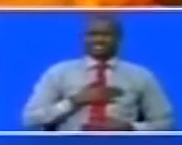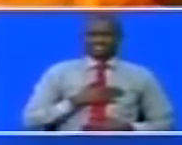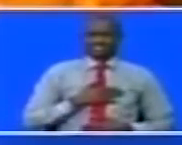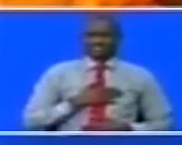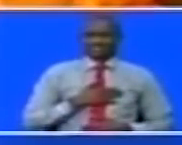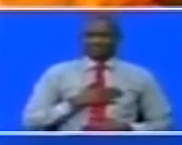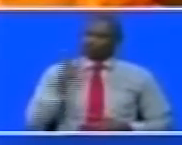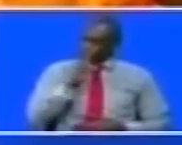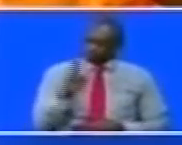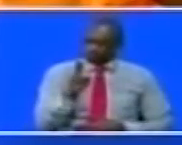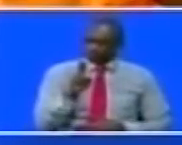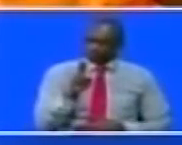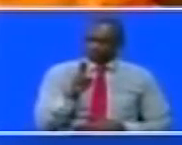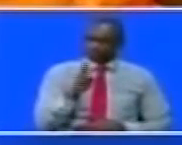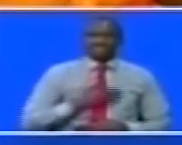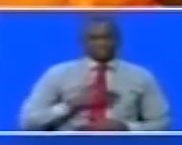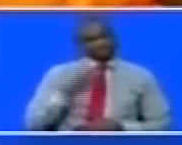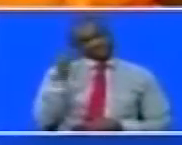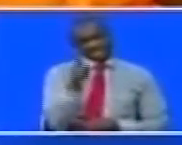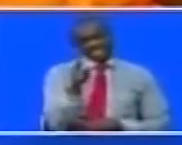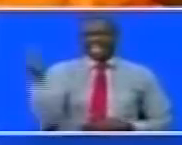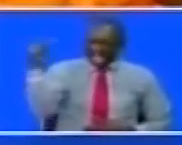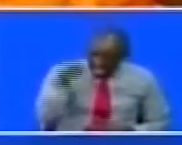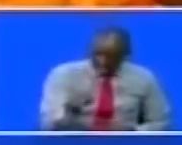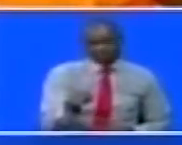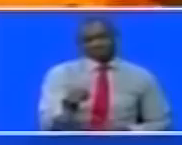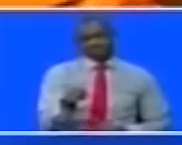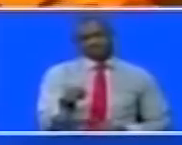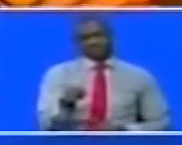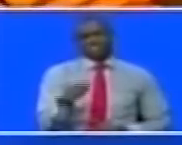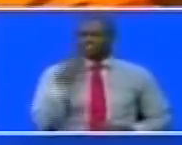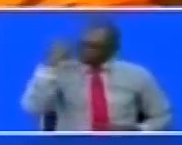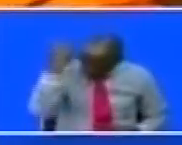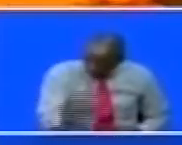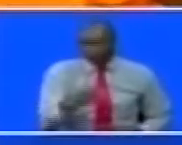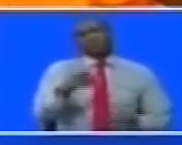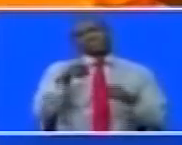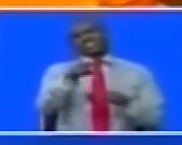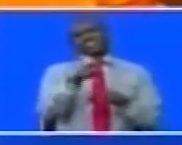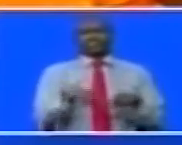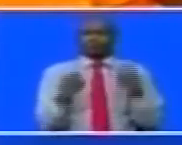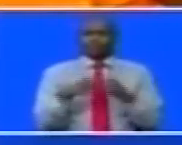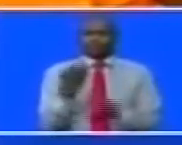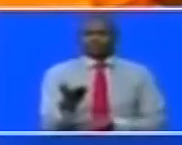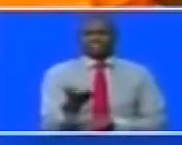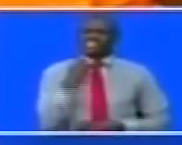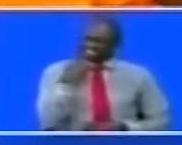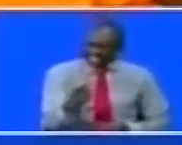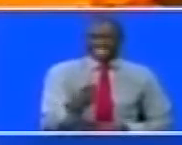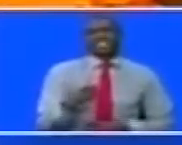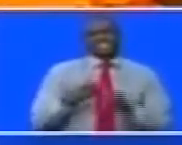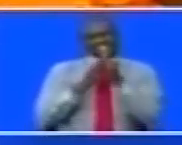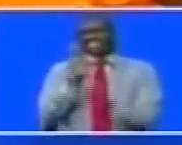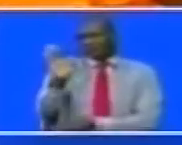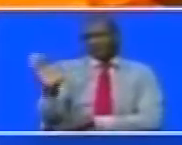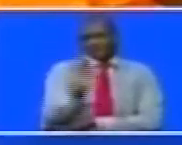Kenyatta, of this nation to come forward and put a stop. Tell his generals